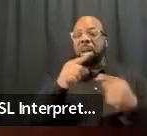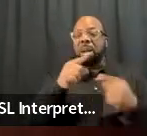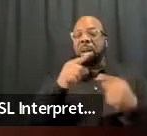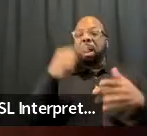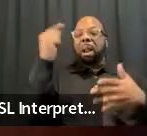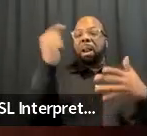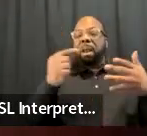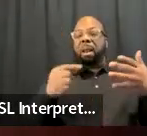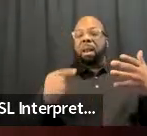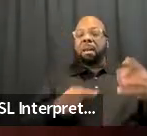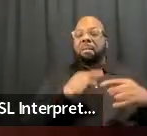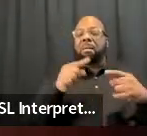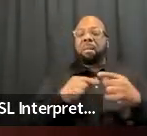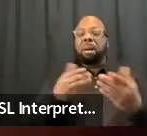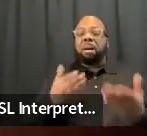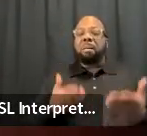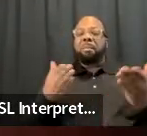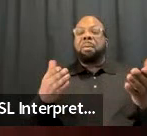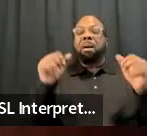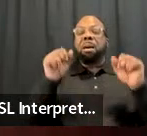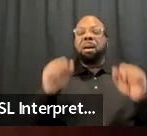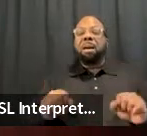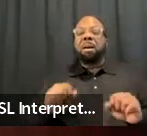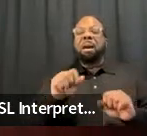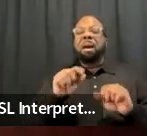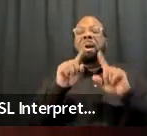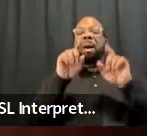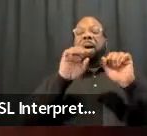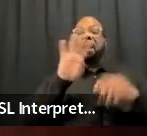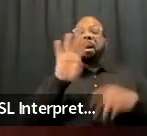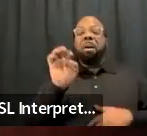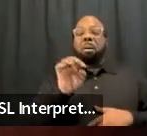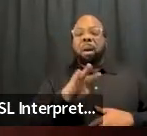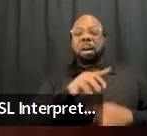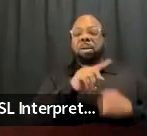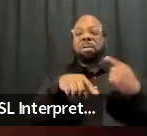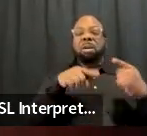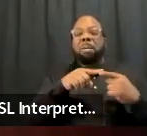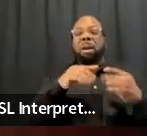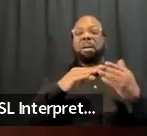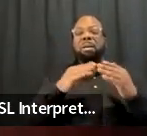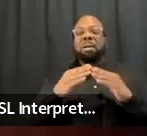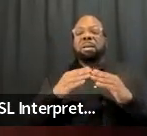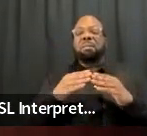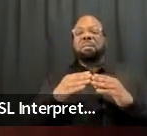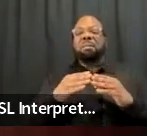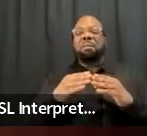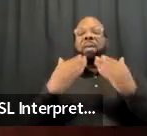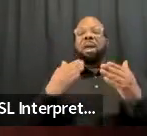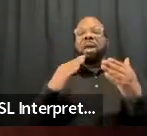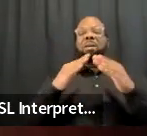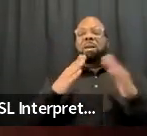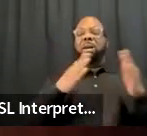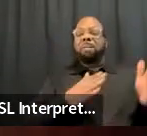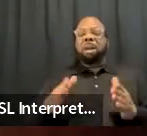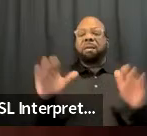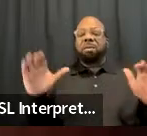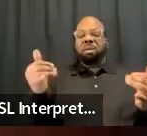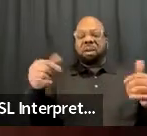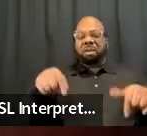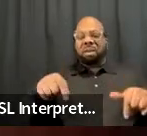have a chance to ask questions as well. Thank you to City Planning for doing this and for allowing me to speak tonight. Thanks so much,